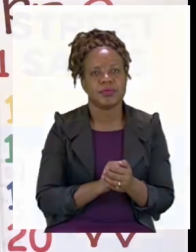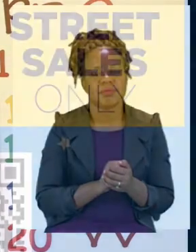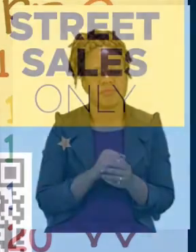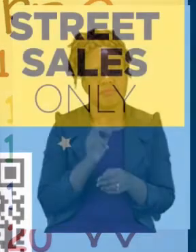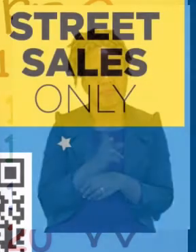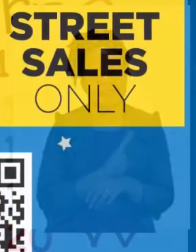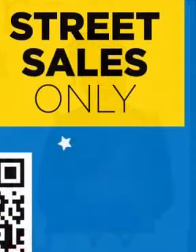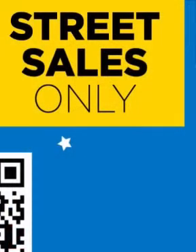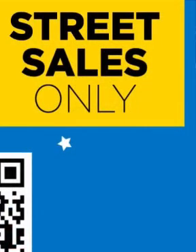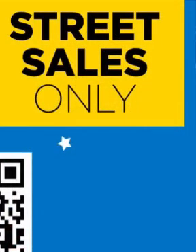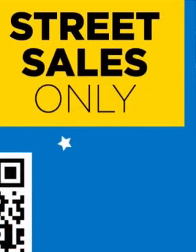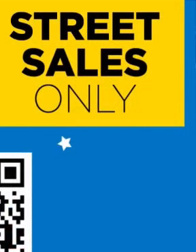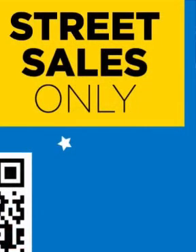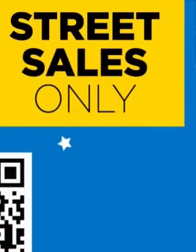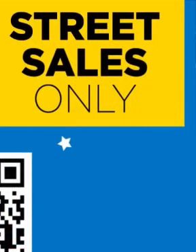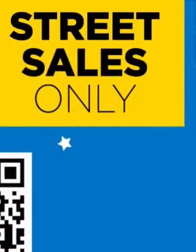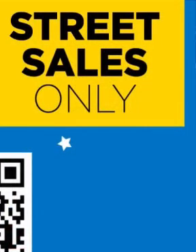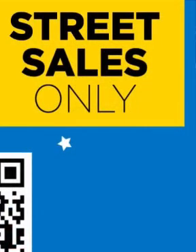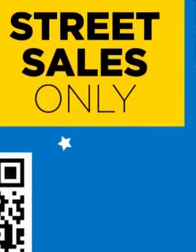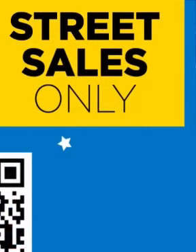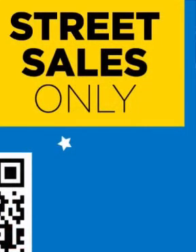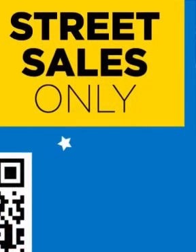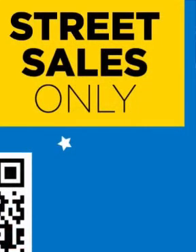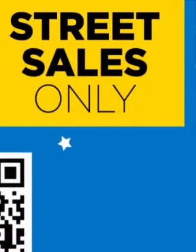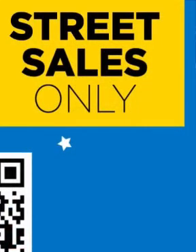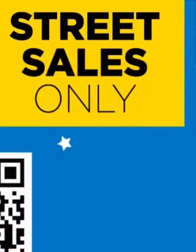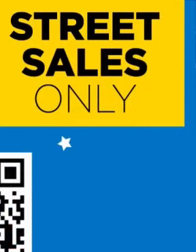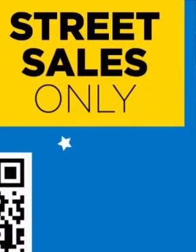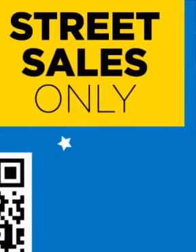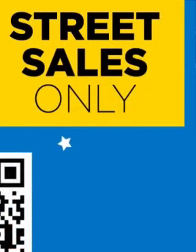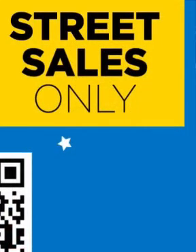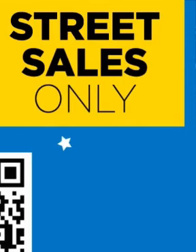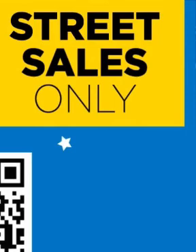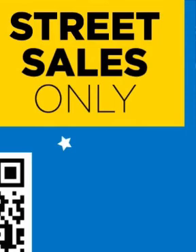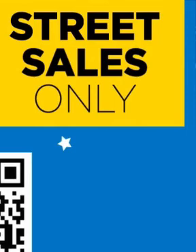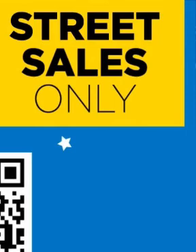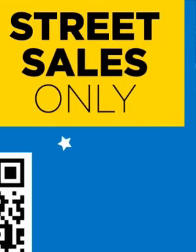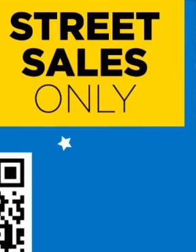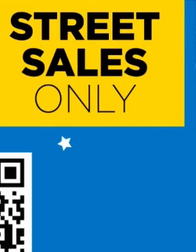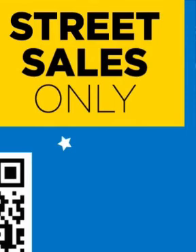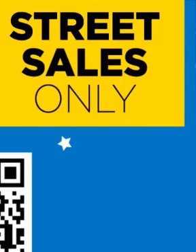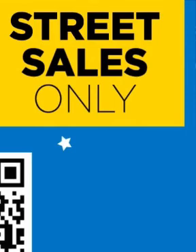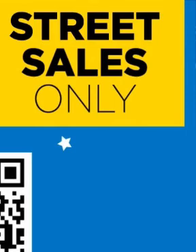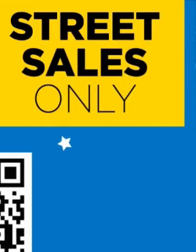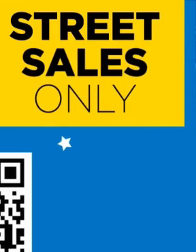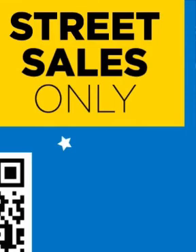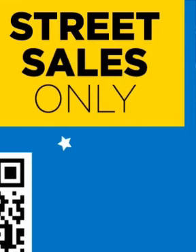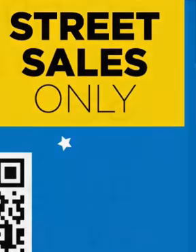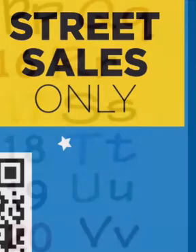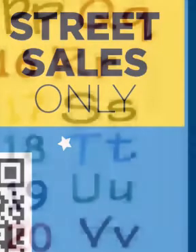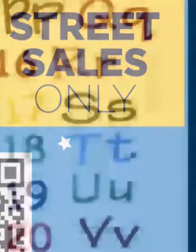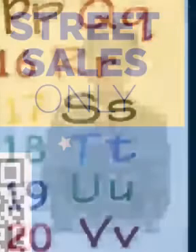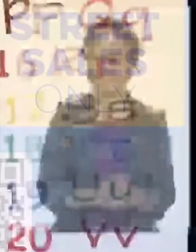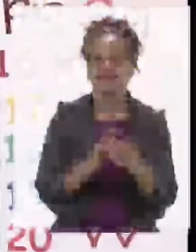advert break. Follow us on My Zone Facebook, Active Kids, to watch your daily lesson and other fun activities with Zoey and